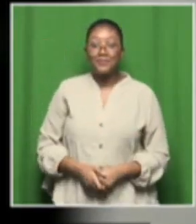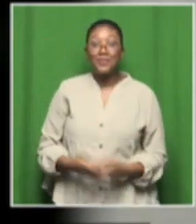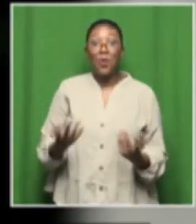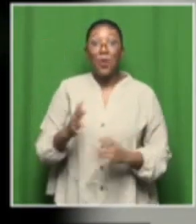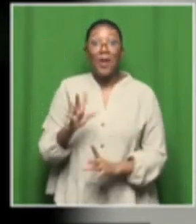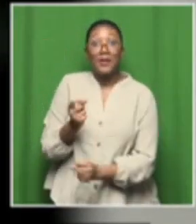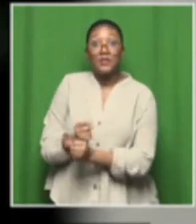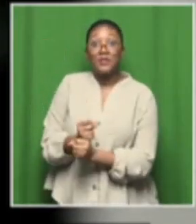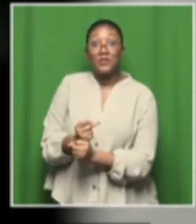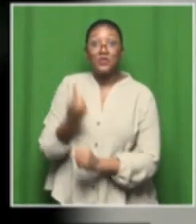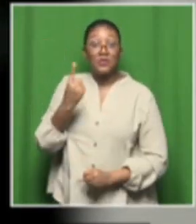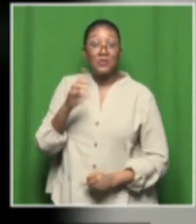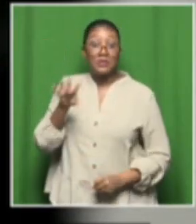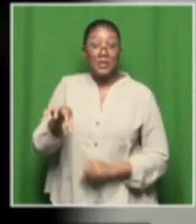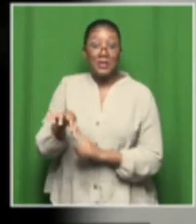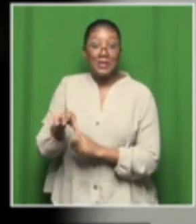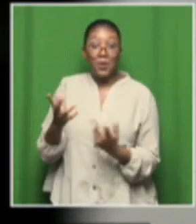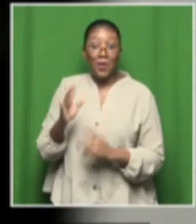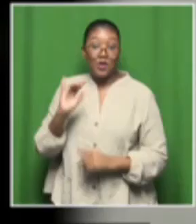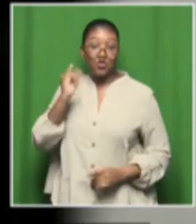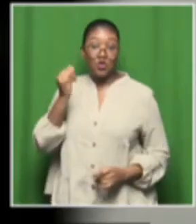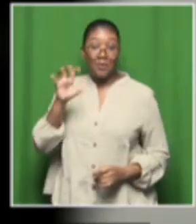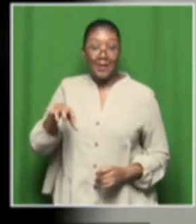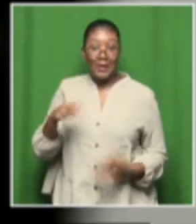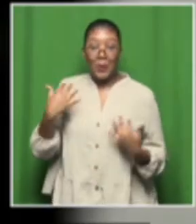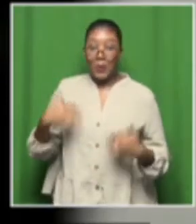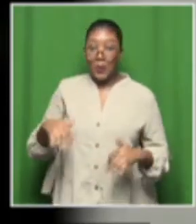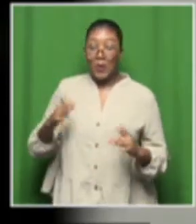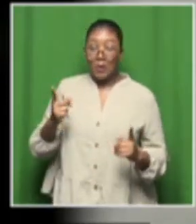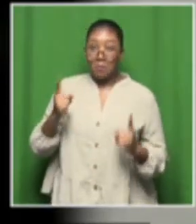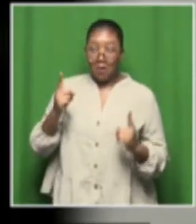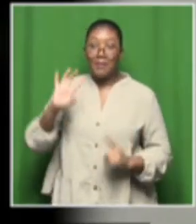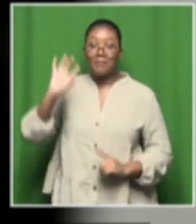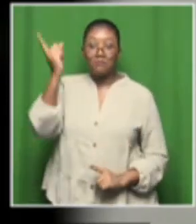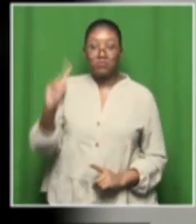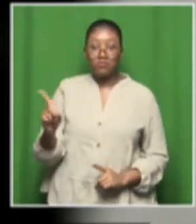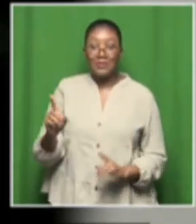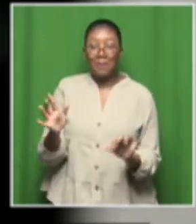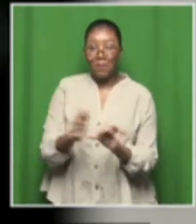of an adverse event is quite high. So some protection is better than nothing.